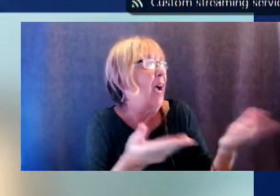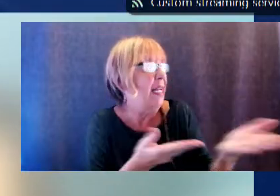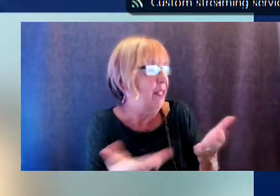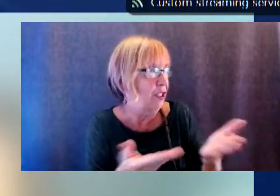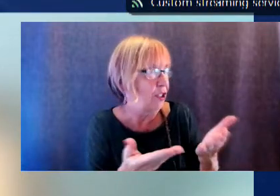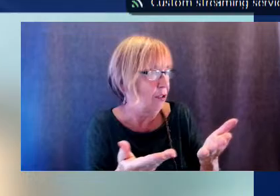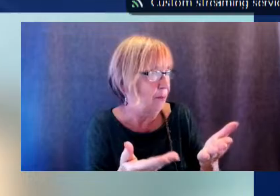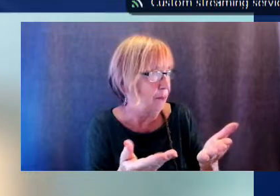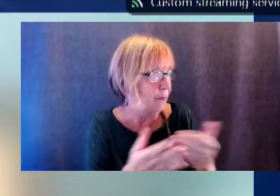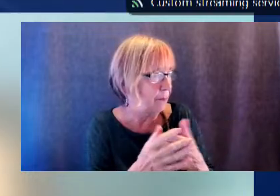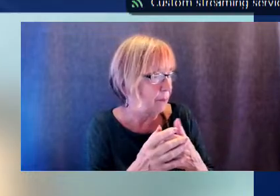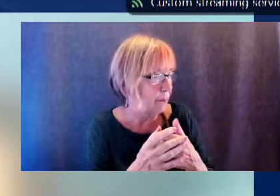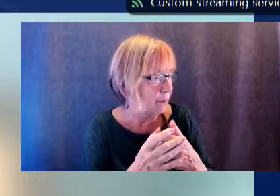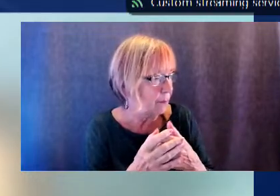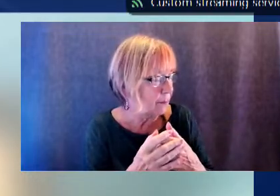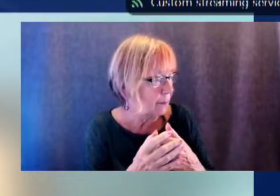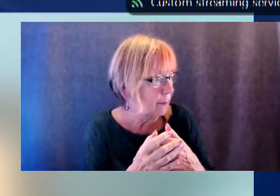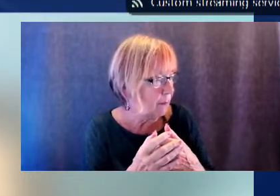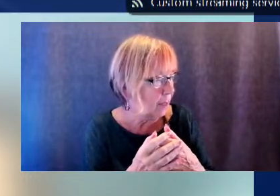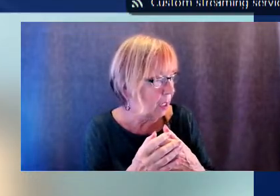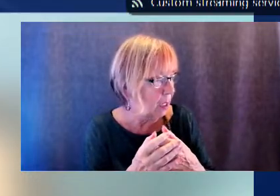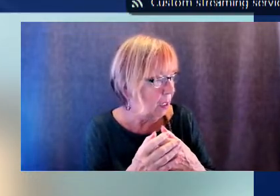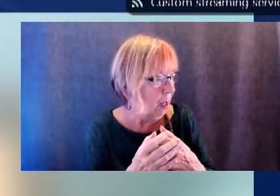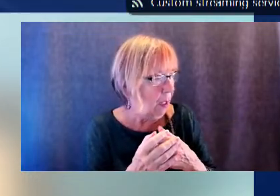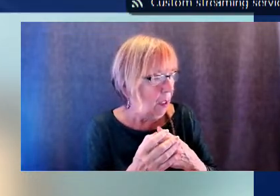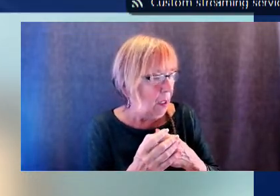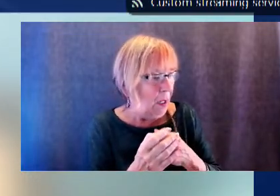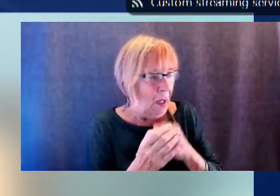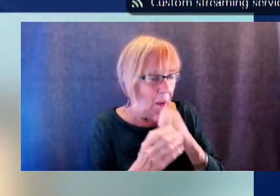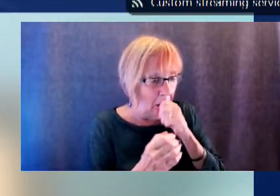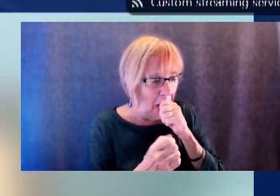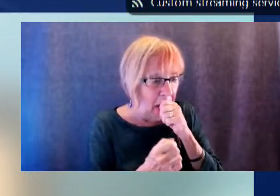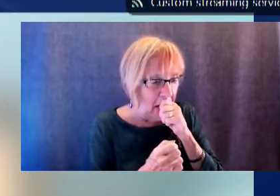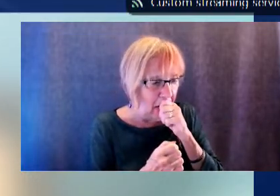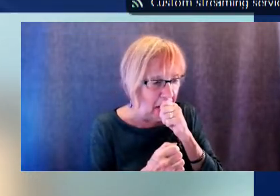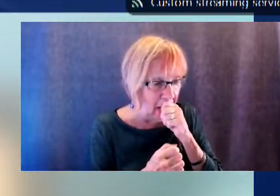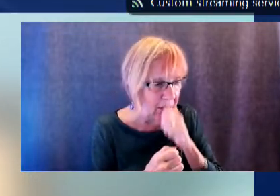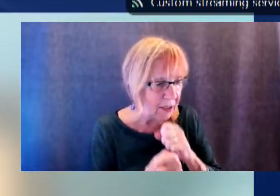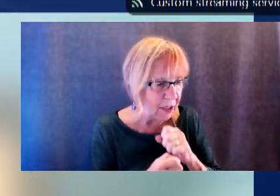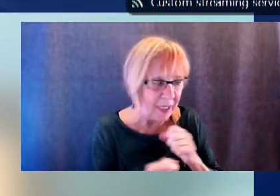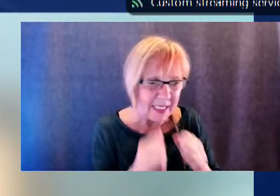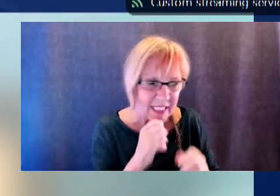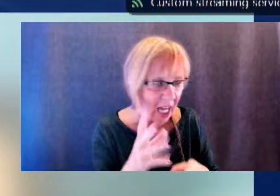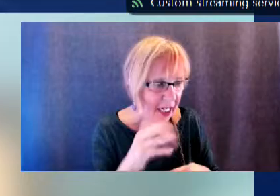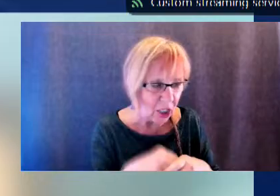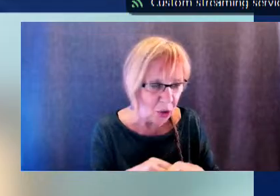fire flows that we have provided will not be included in any type of reimbursement.